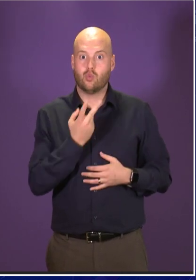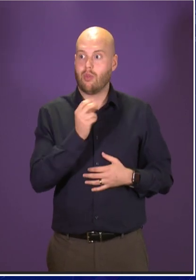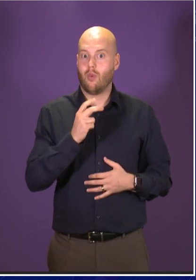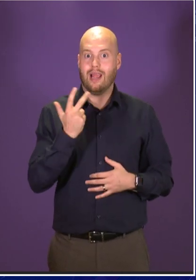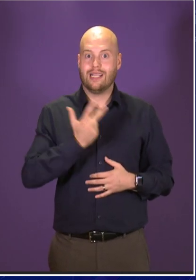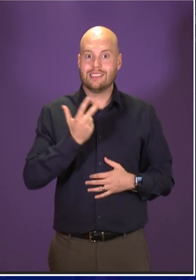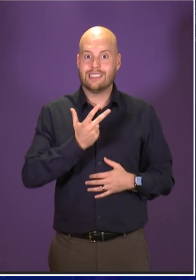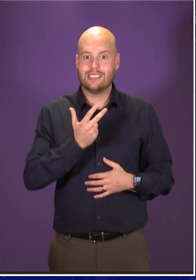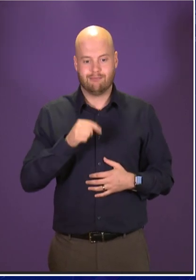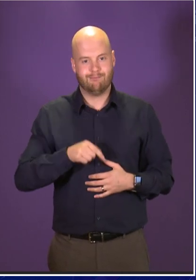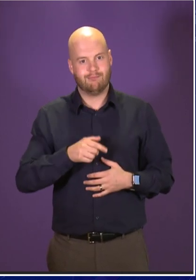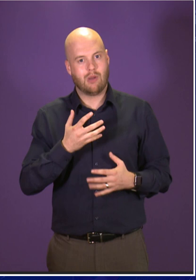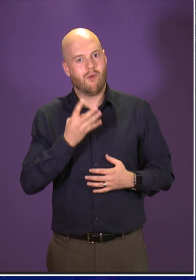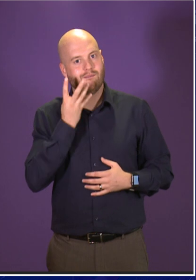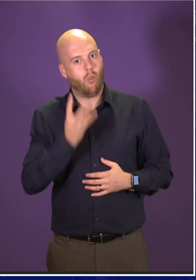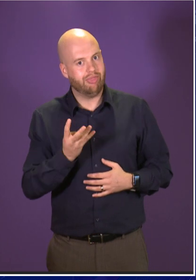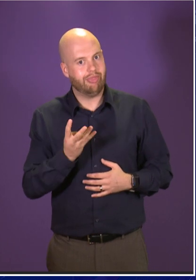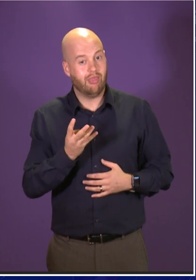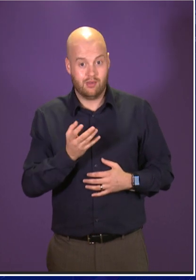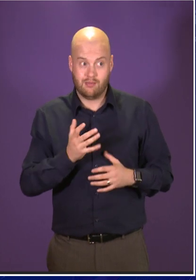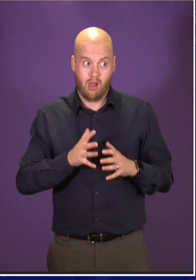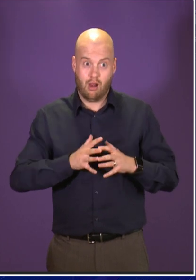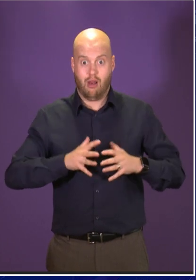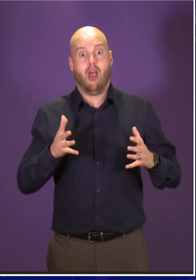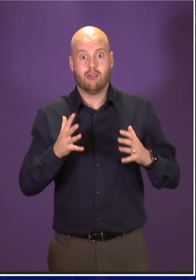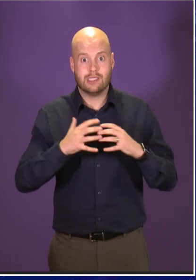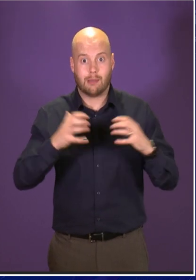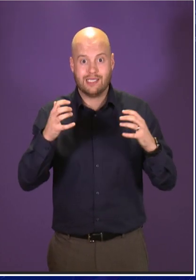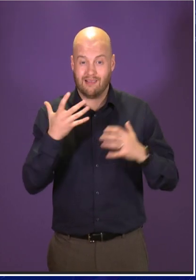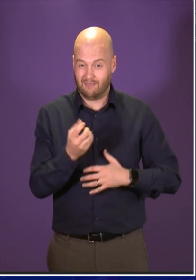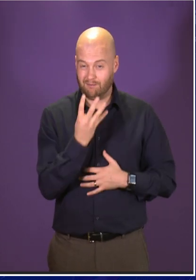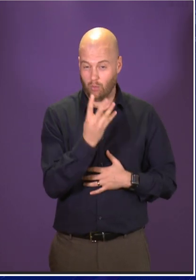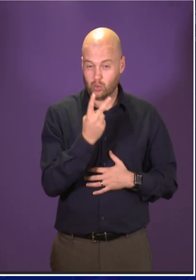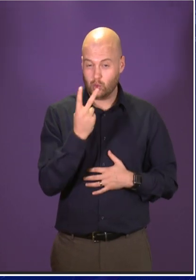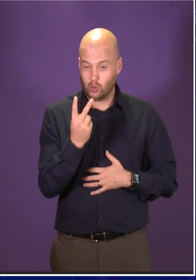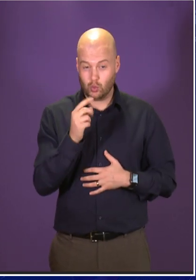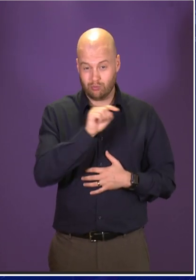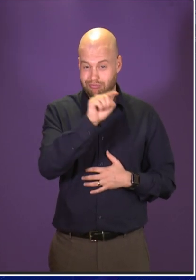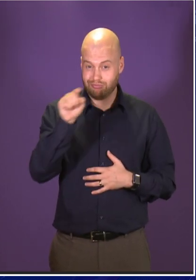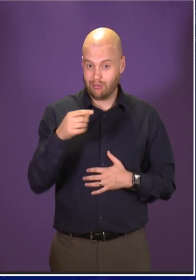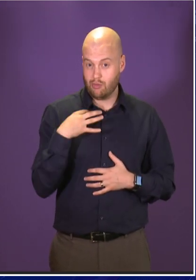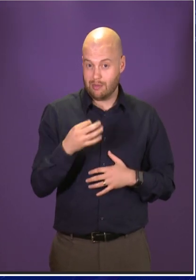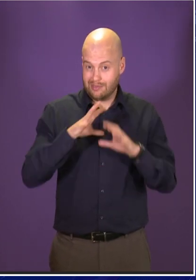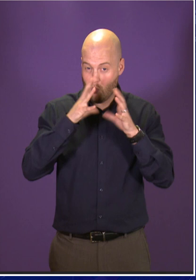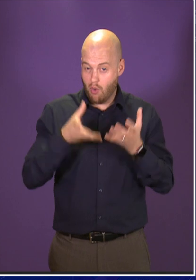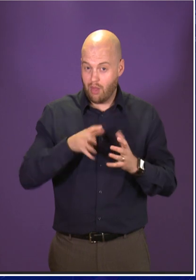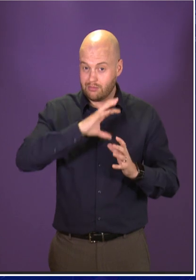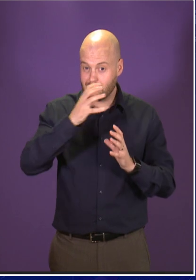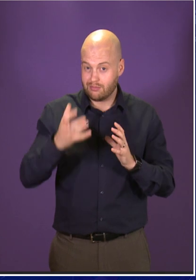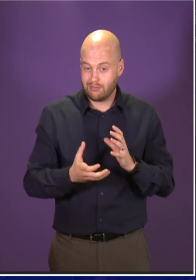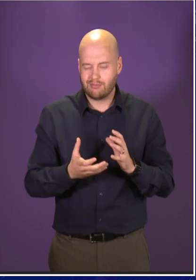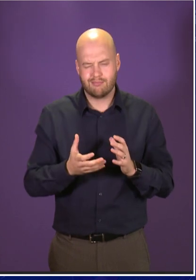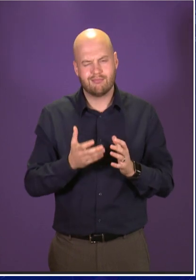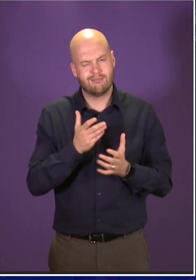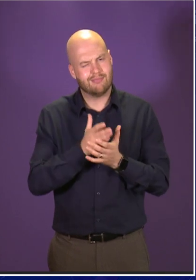and the largest of our summits with 42 official delegations representing all corners of the globe. It has been a